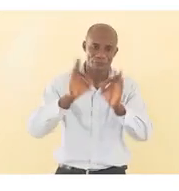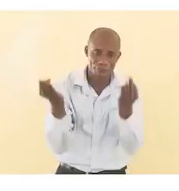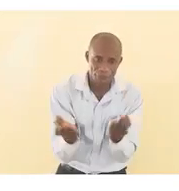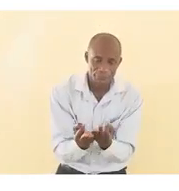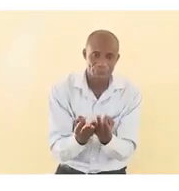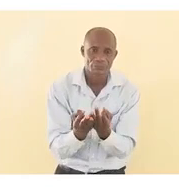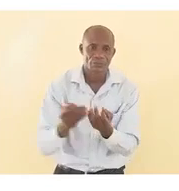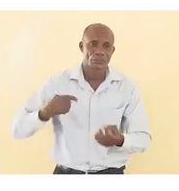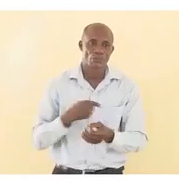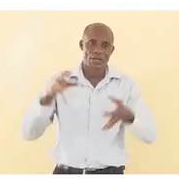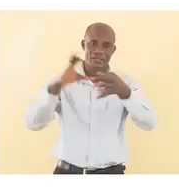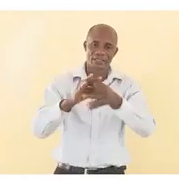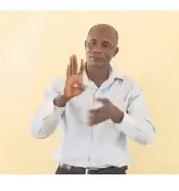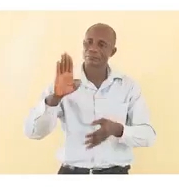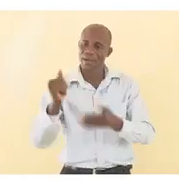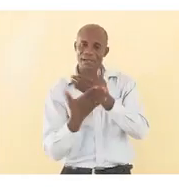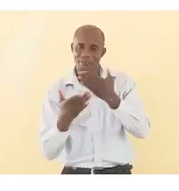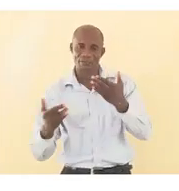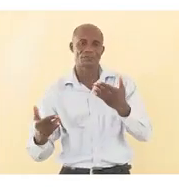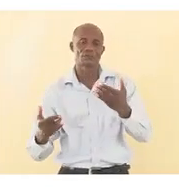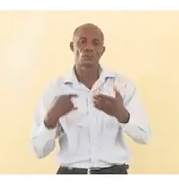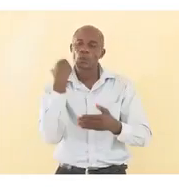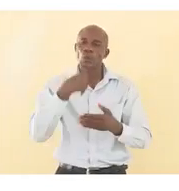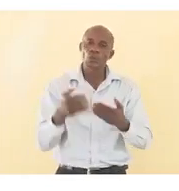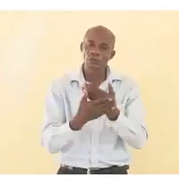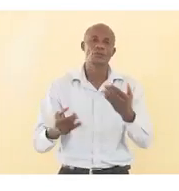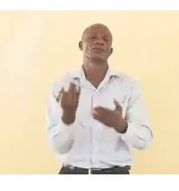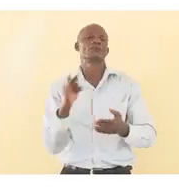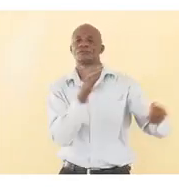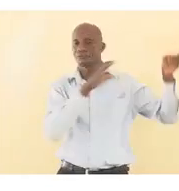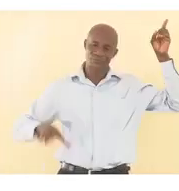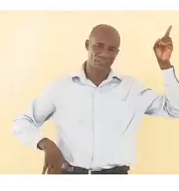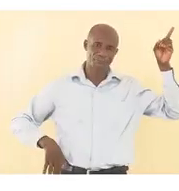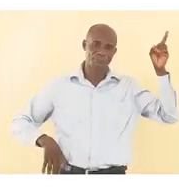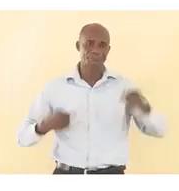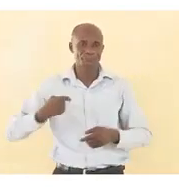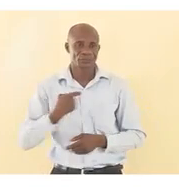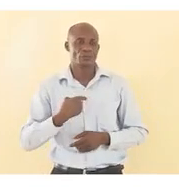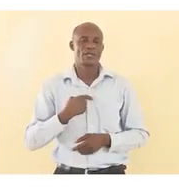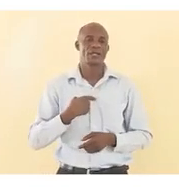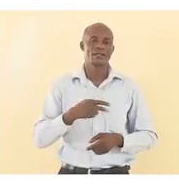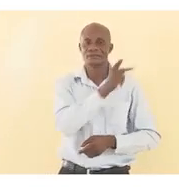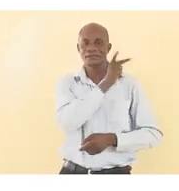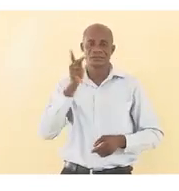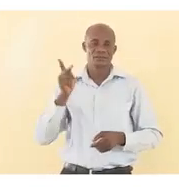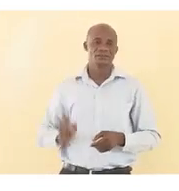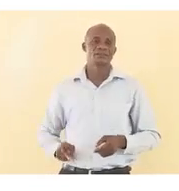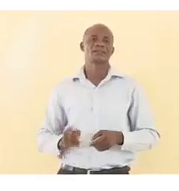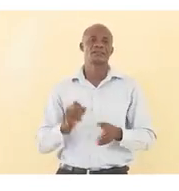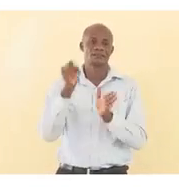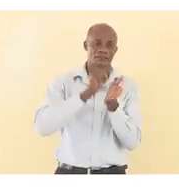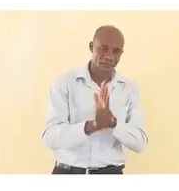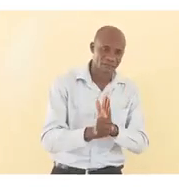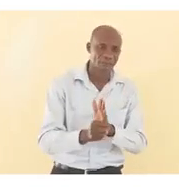by blood. By whose blood? The blood of Jesus. We are a kinship of brothers and sisters and parents and